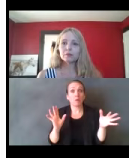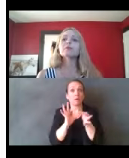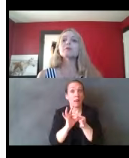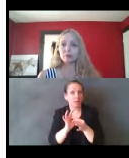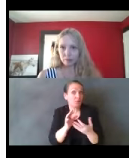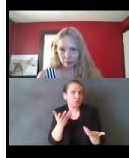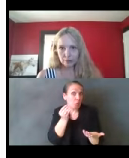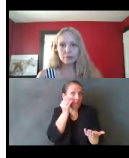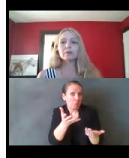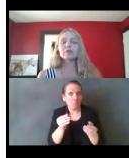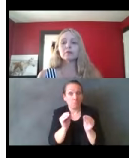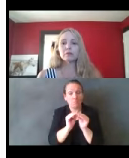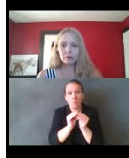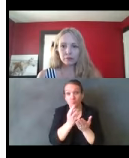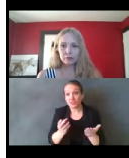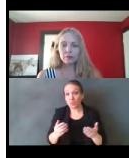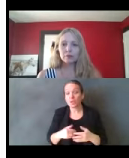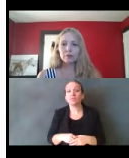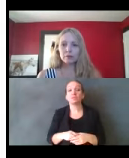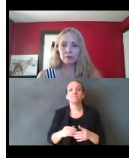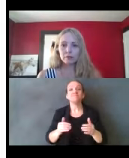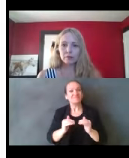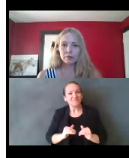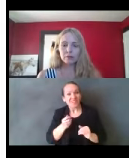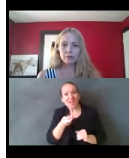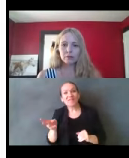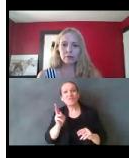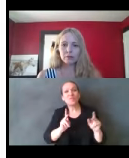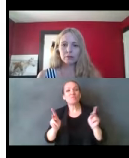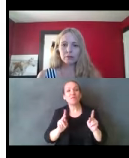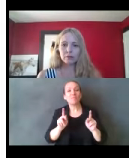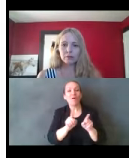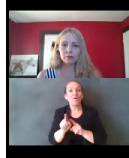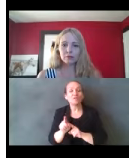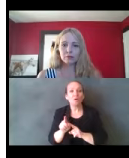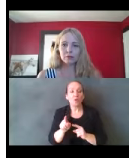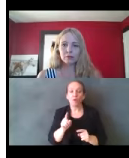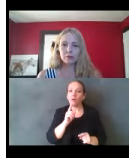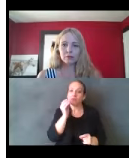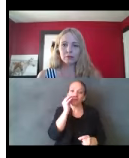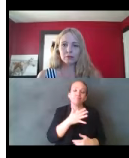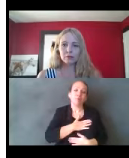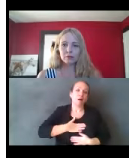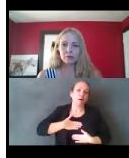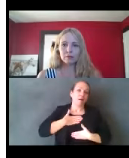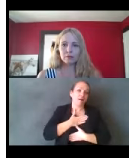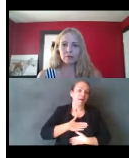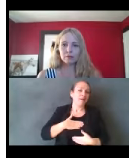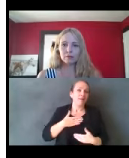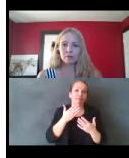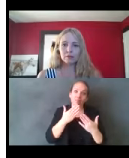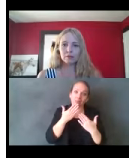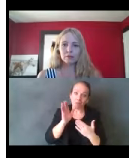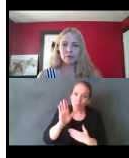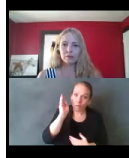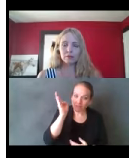of information there. And then we've just got a couple folks who really have appreciated your presentation and are